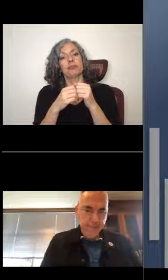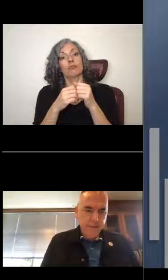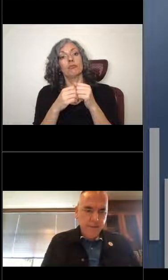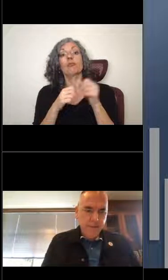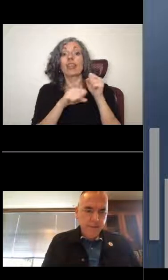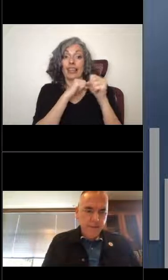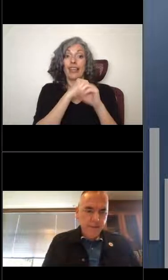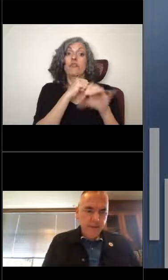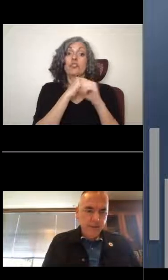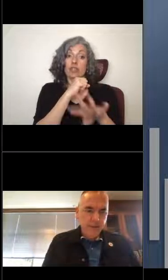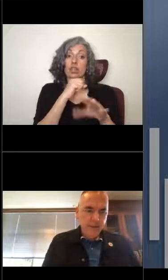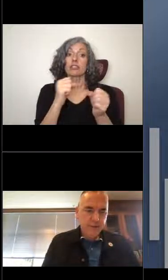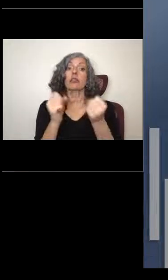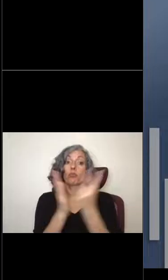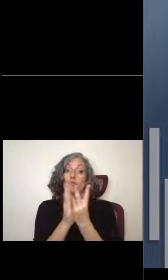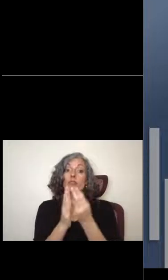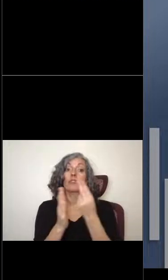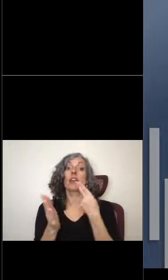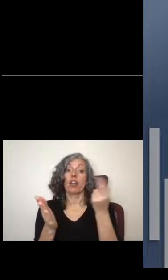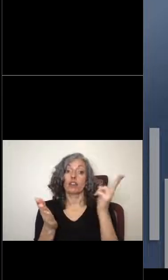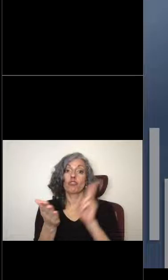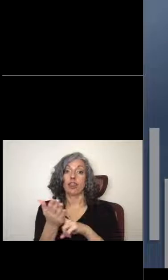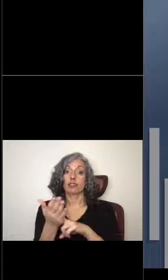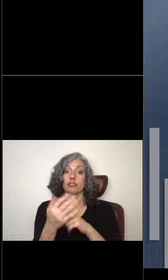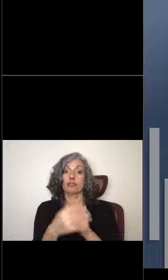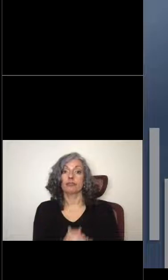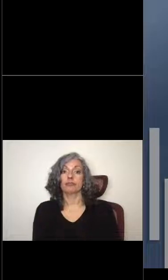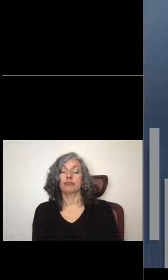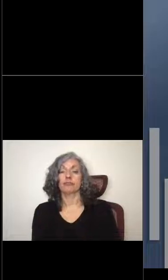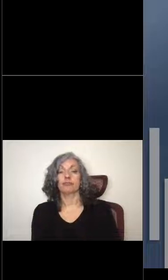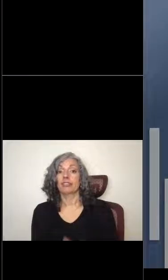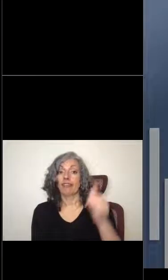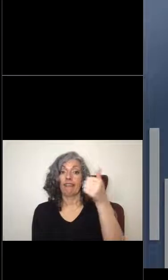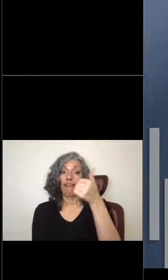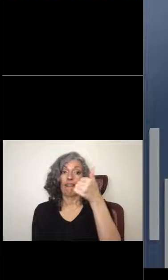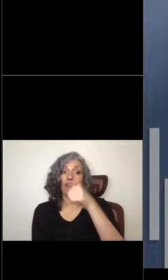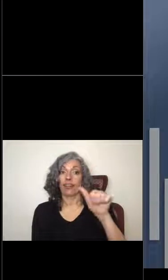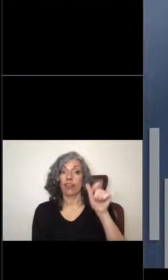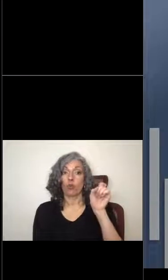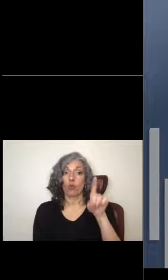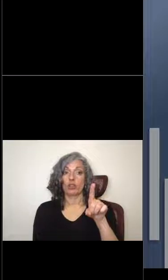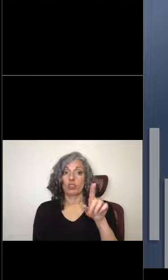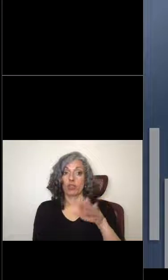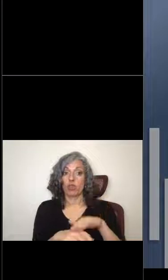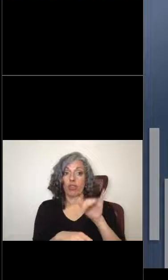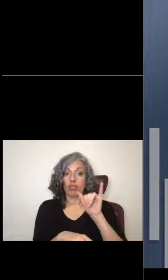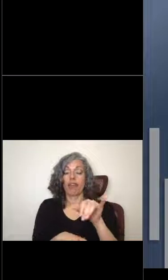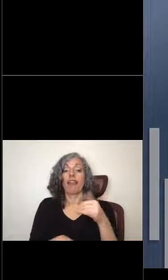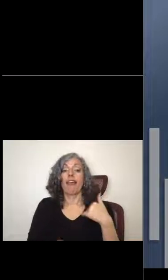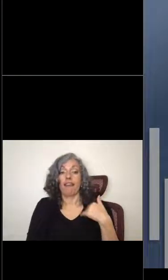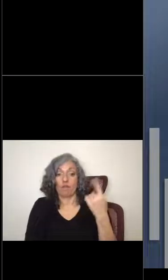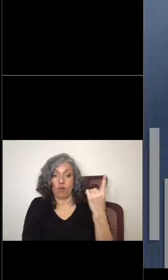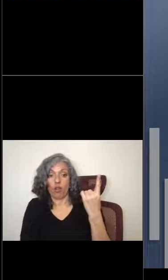advertise, award, and approve the contract. Are there any questions on this item? I know I have one.